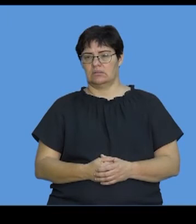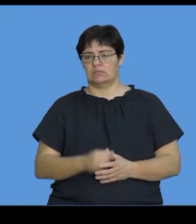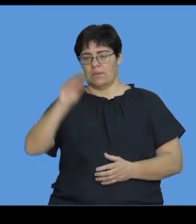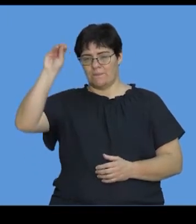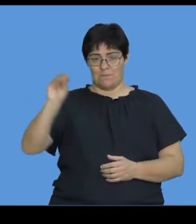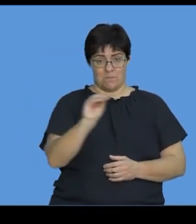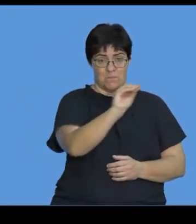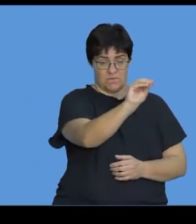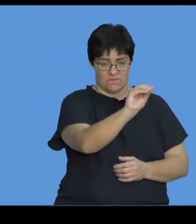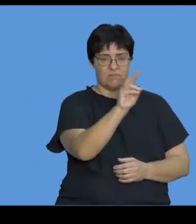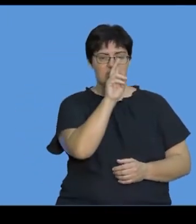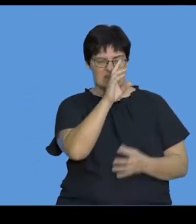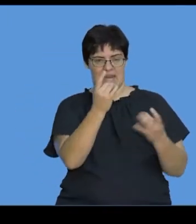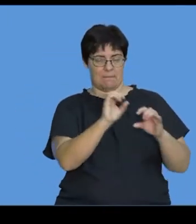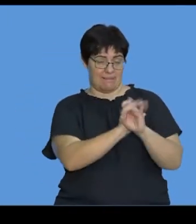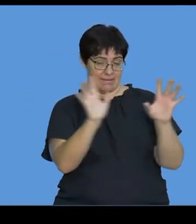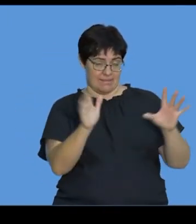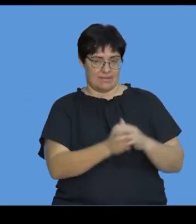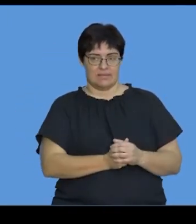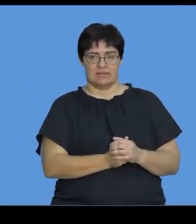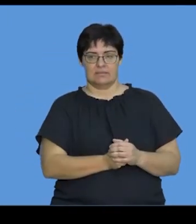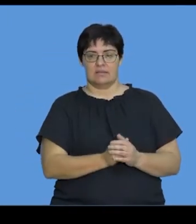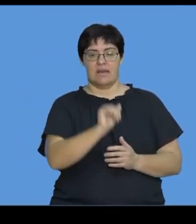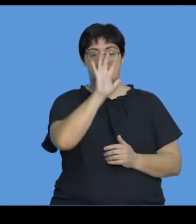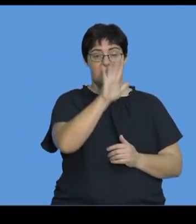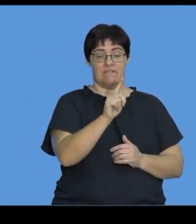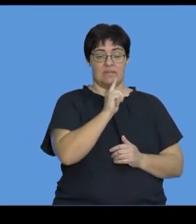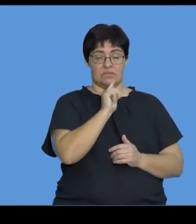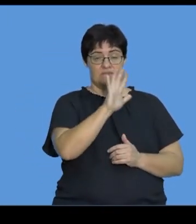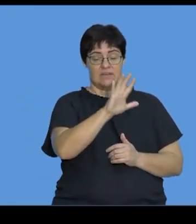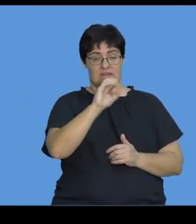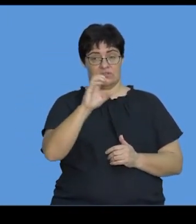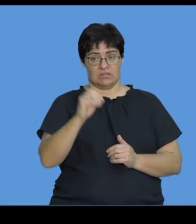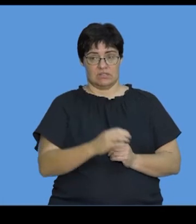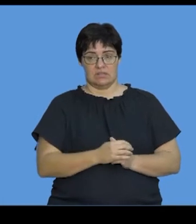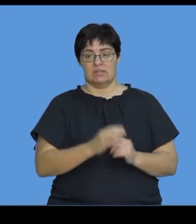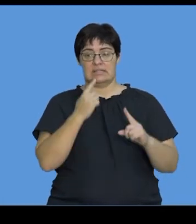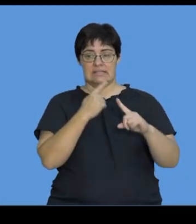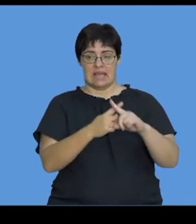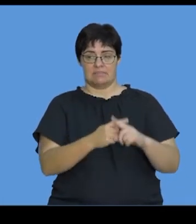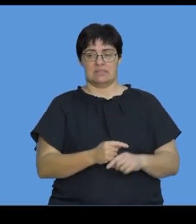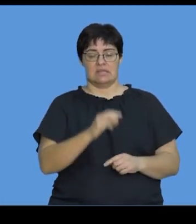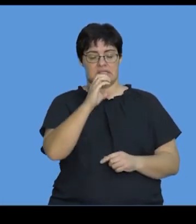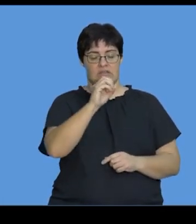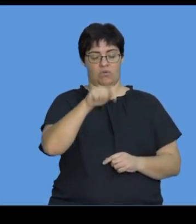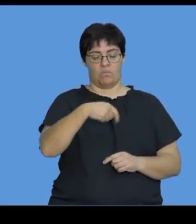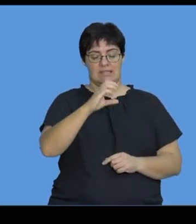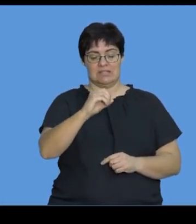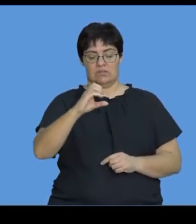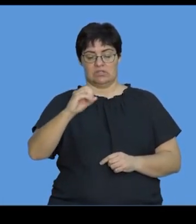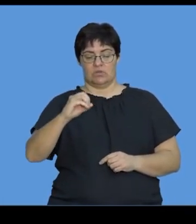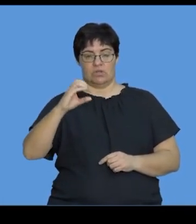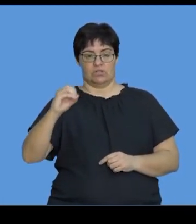the calculator over here so we can see all my numbers. So we've got 5,500 times